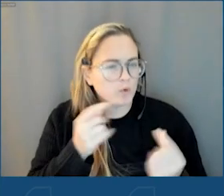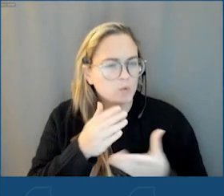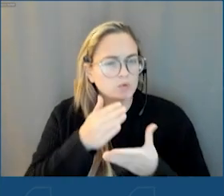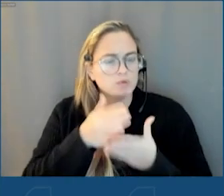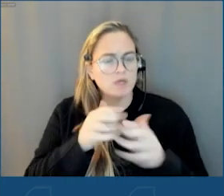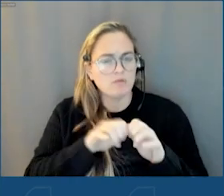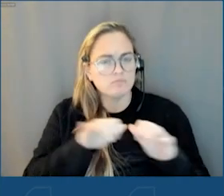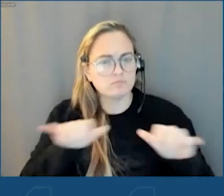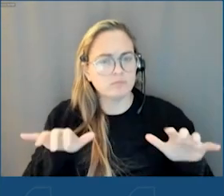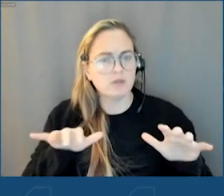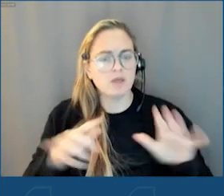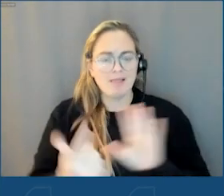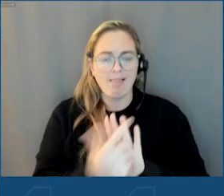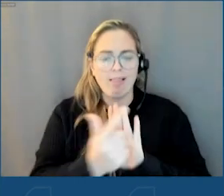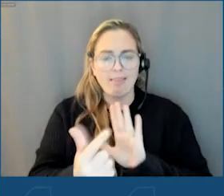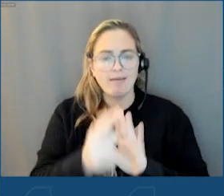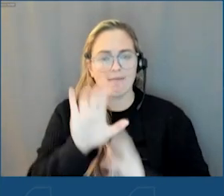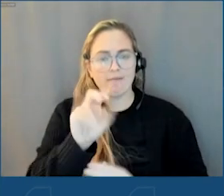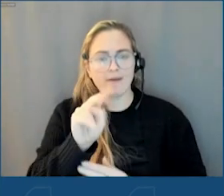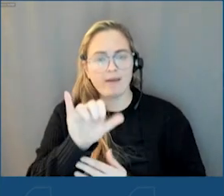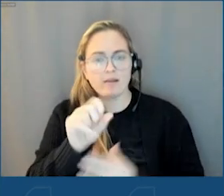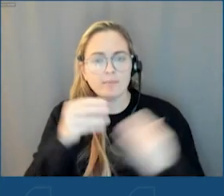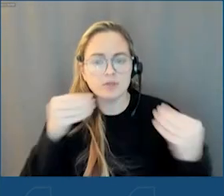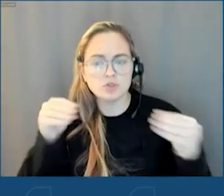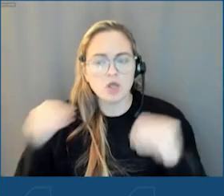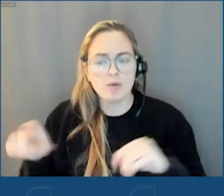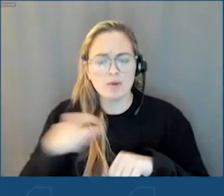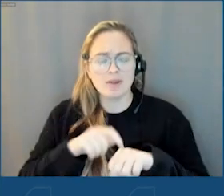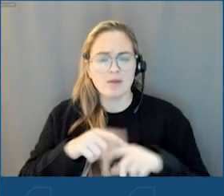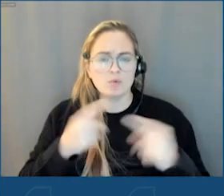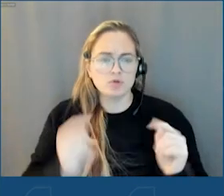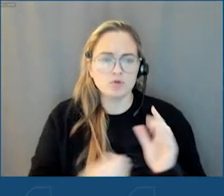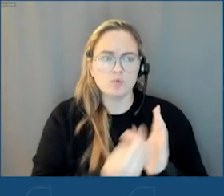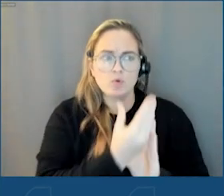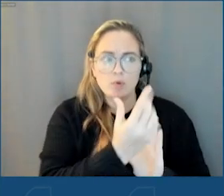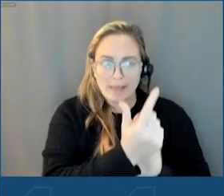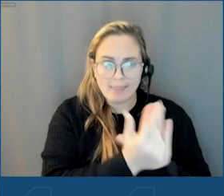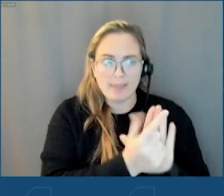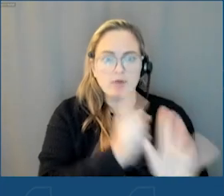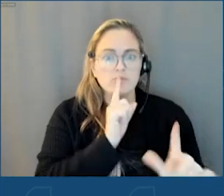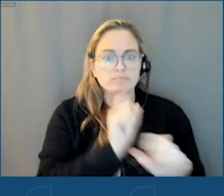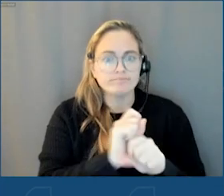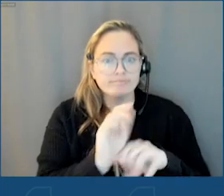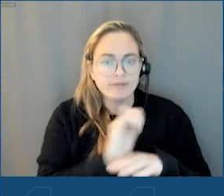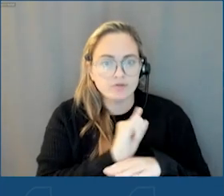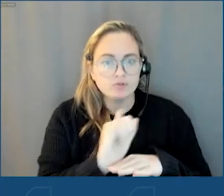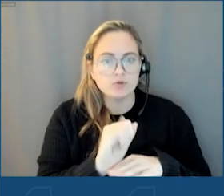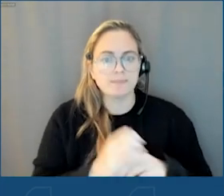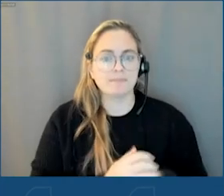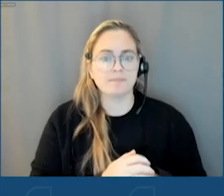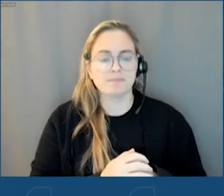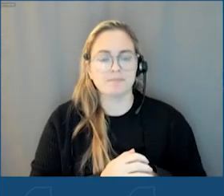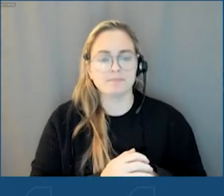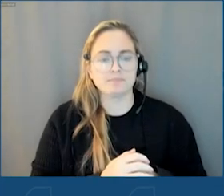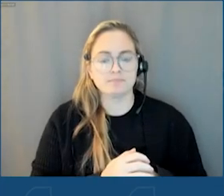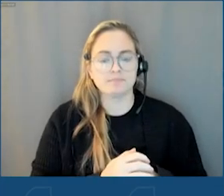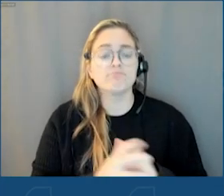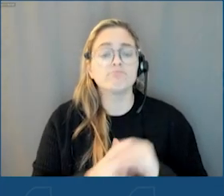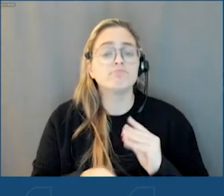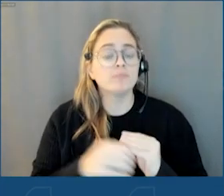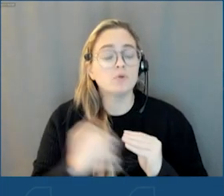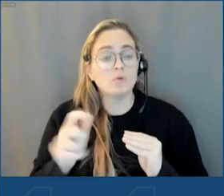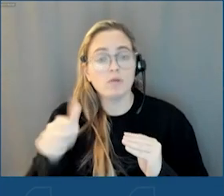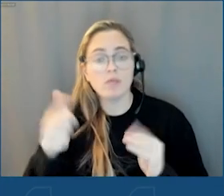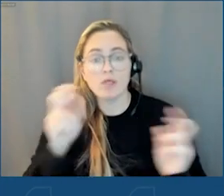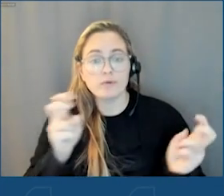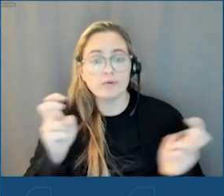spread of illegal cannabis shops at a time we're trying to grow a legal, legitimate industry. So in addition to all the other issues